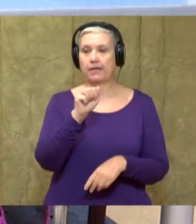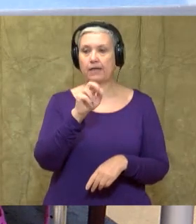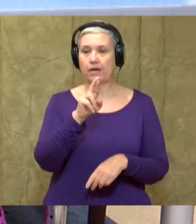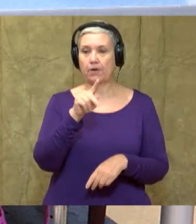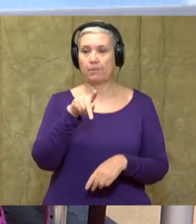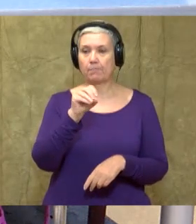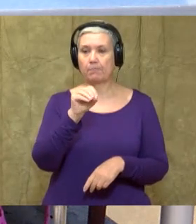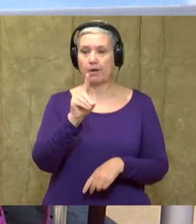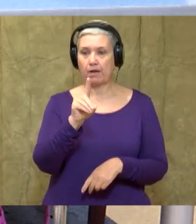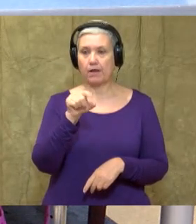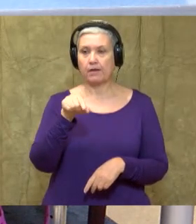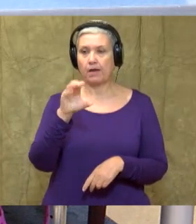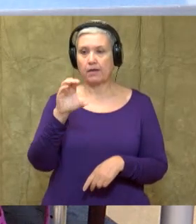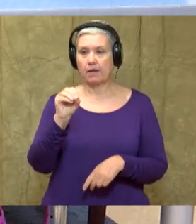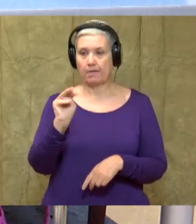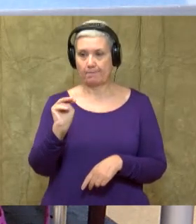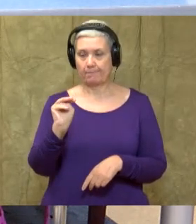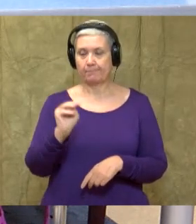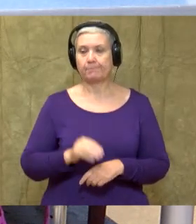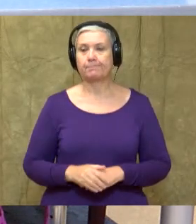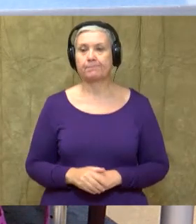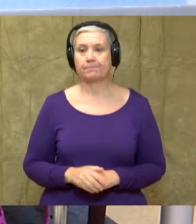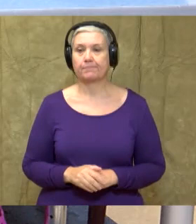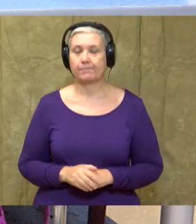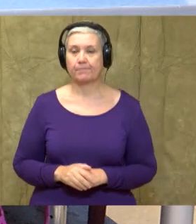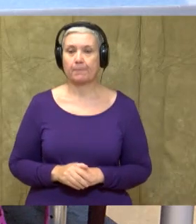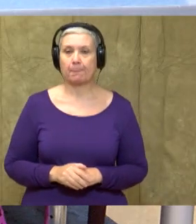nearpod.com. That's spelled